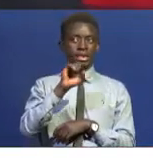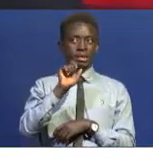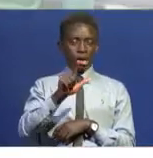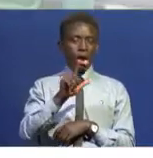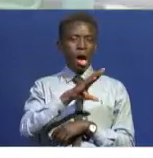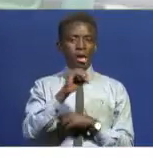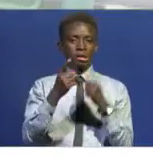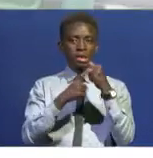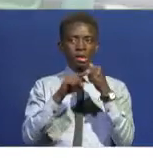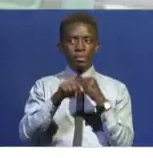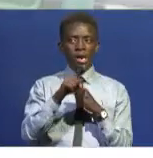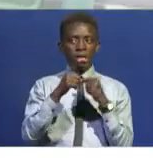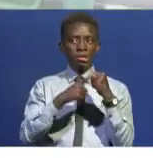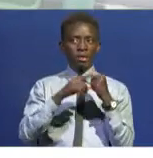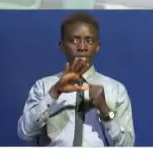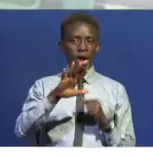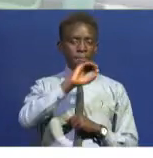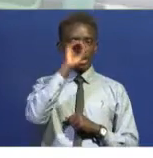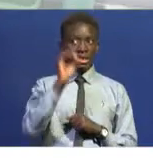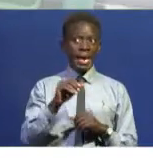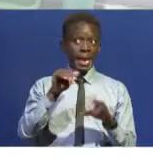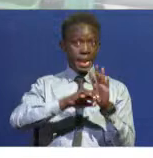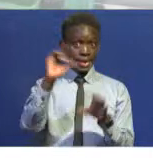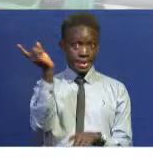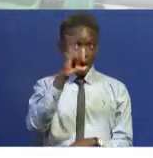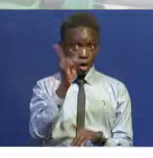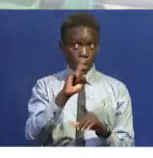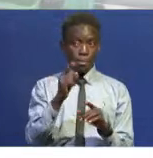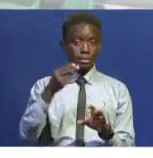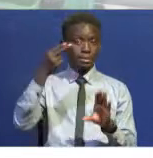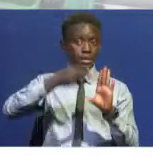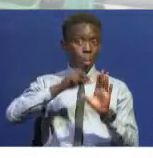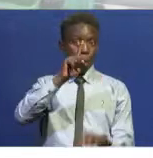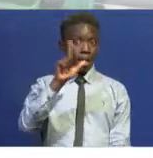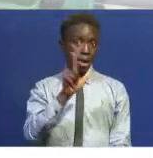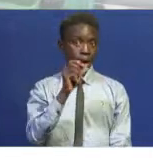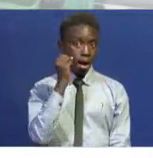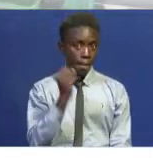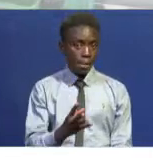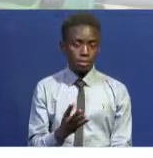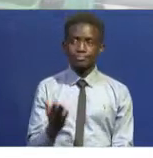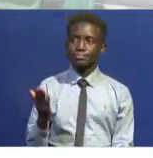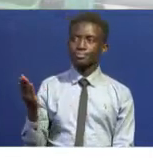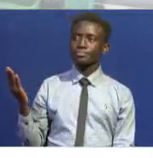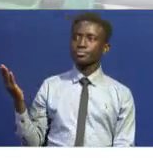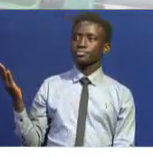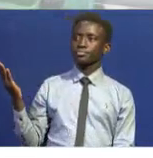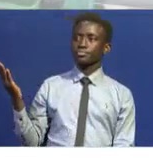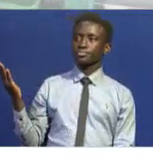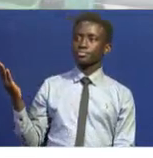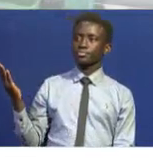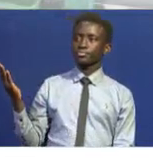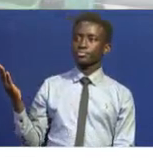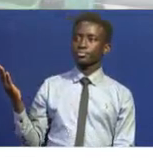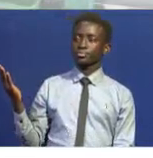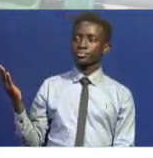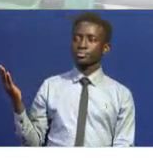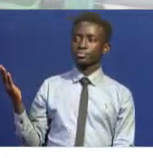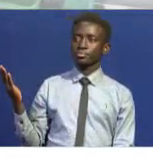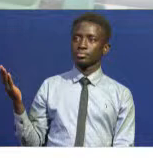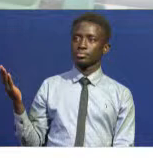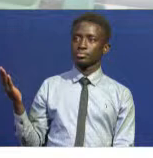kerosene. In Nairobi, the new price will see a litre of super petrol retail at 180 shillings and 66